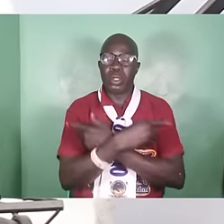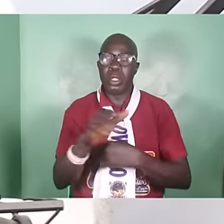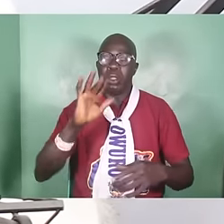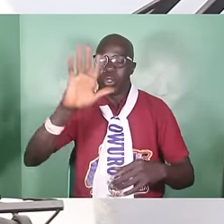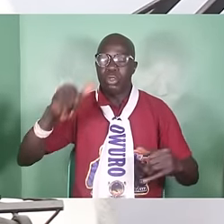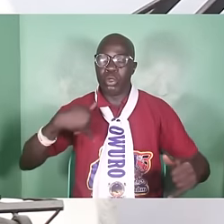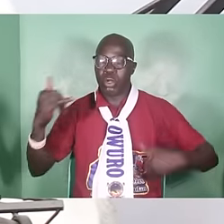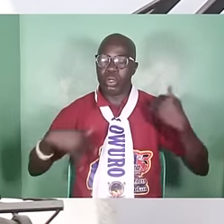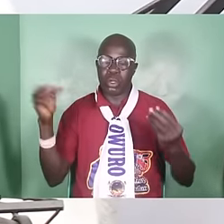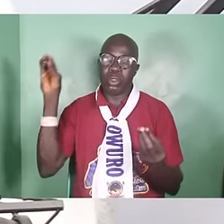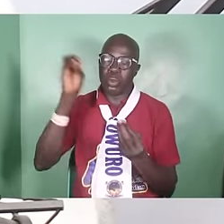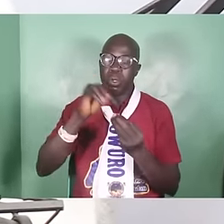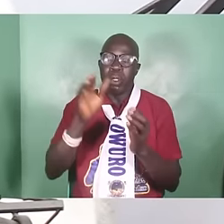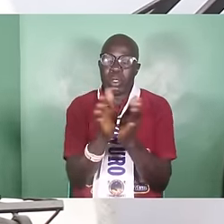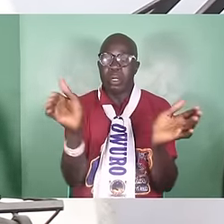celebrants of today.